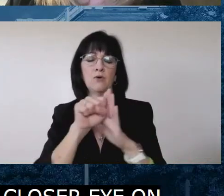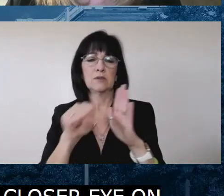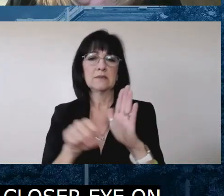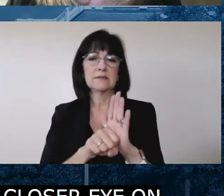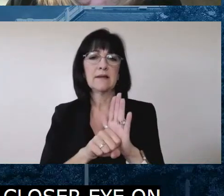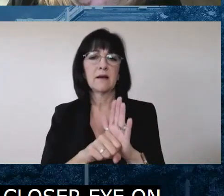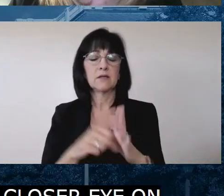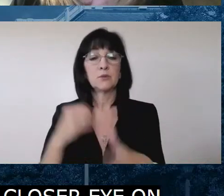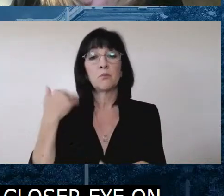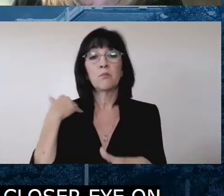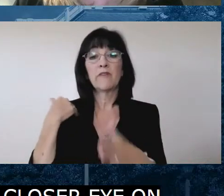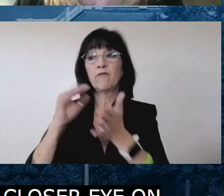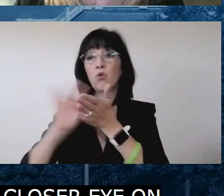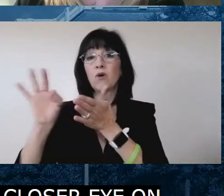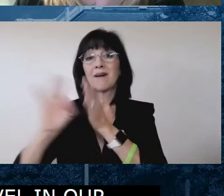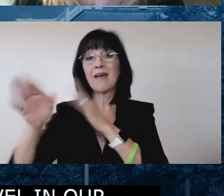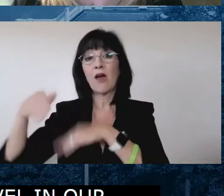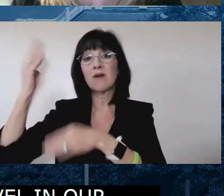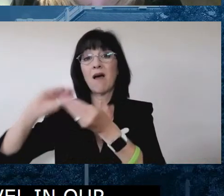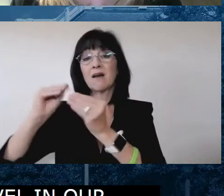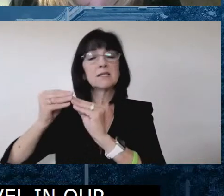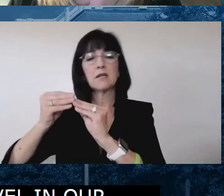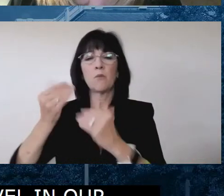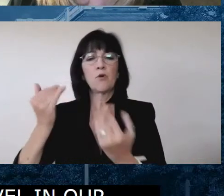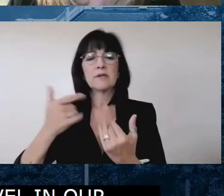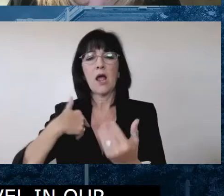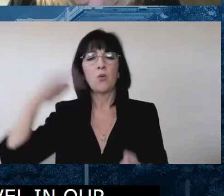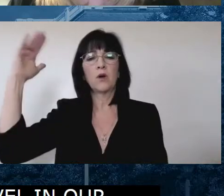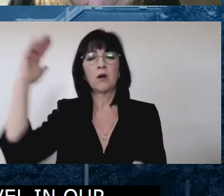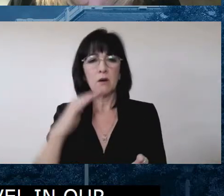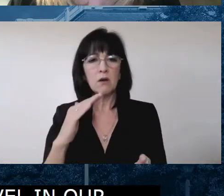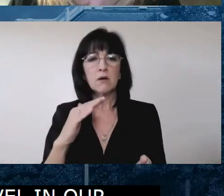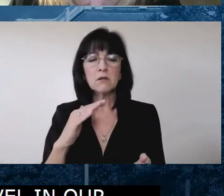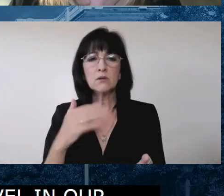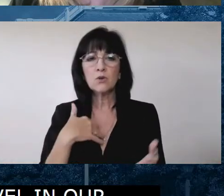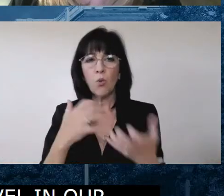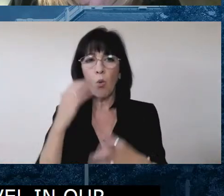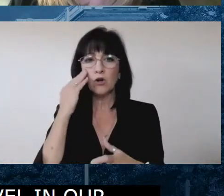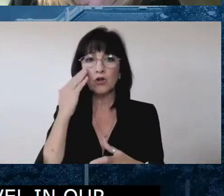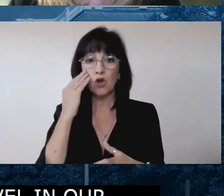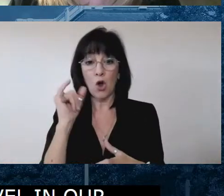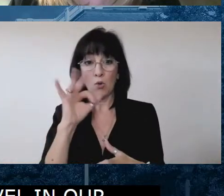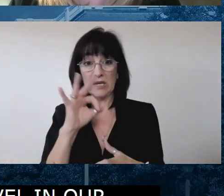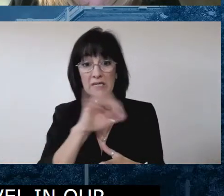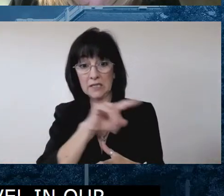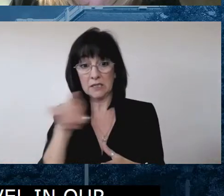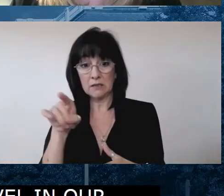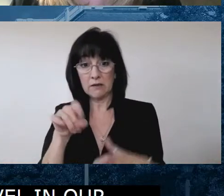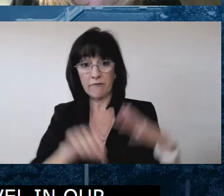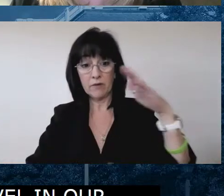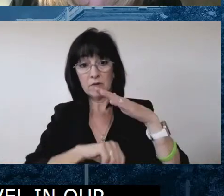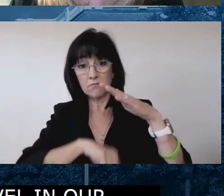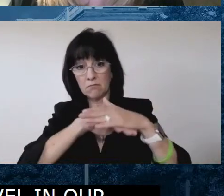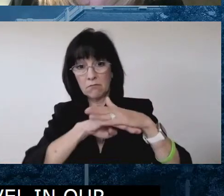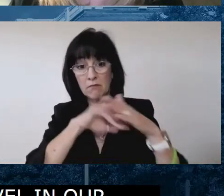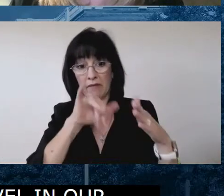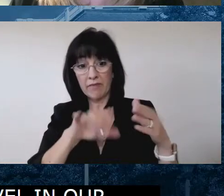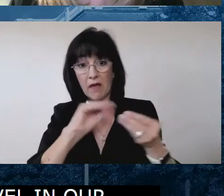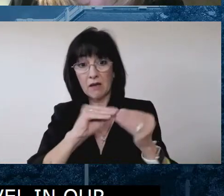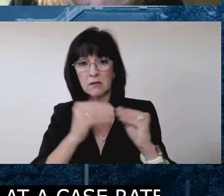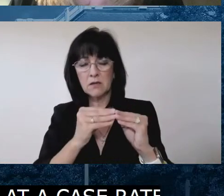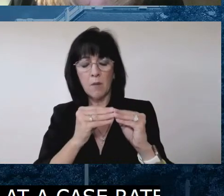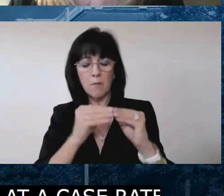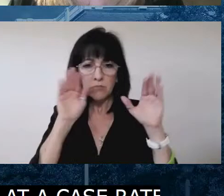is that there are 12 zip codes with a case rate at or higher than 100 cases